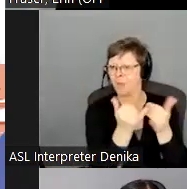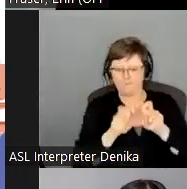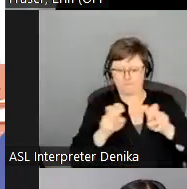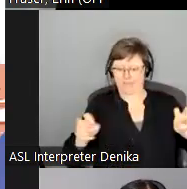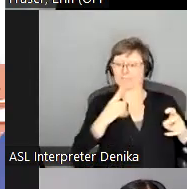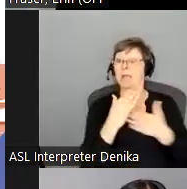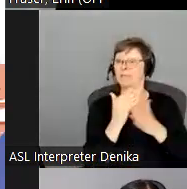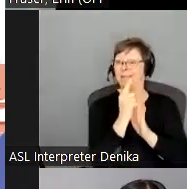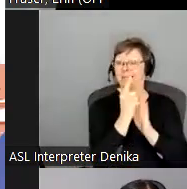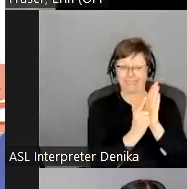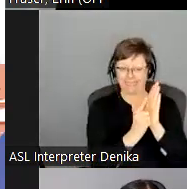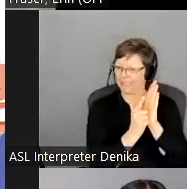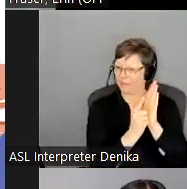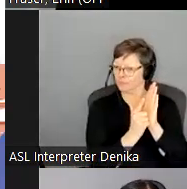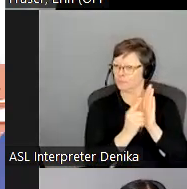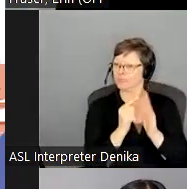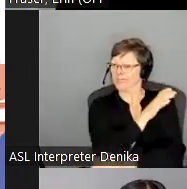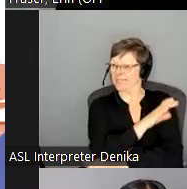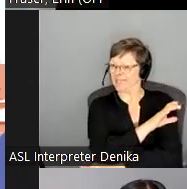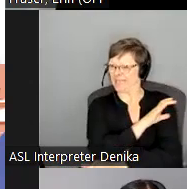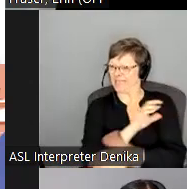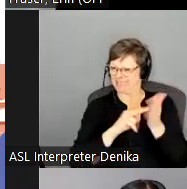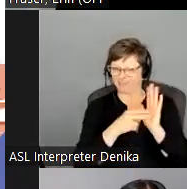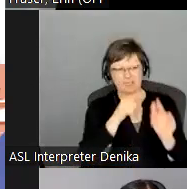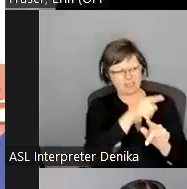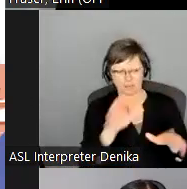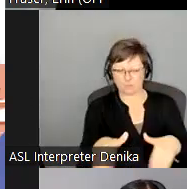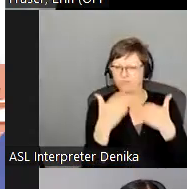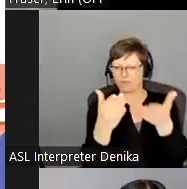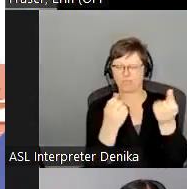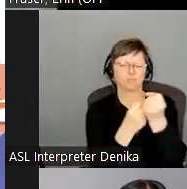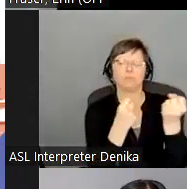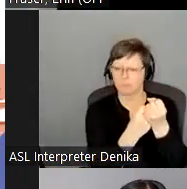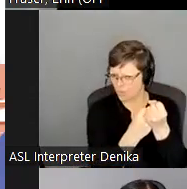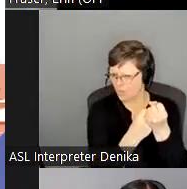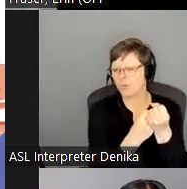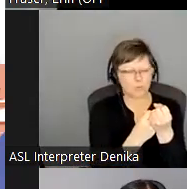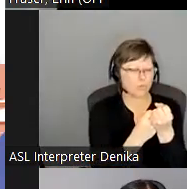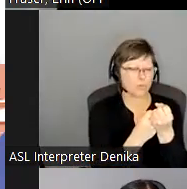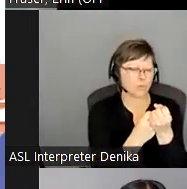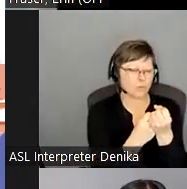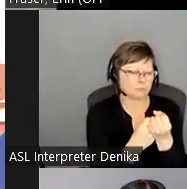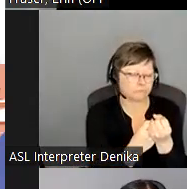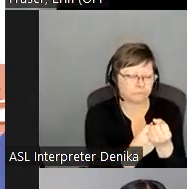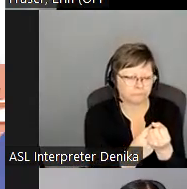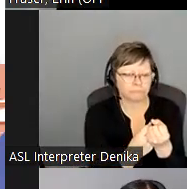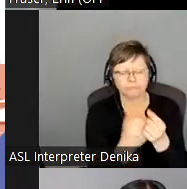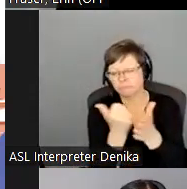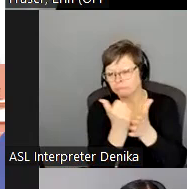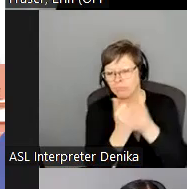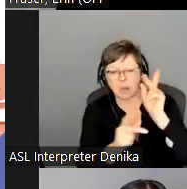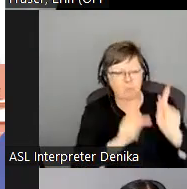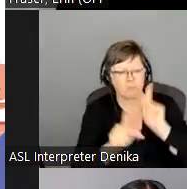legal clinics that provide some support in terms of some response to consumer